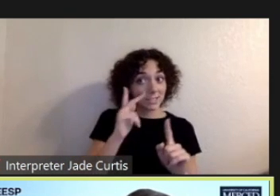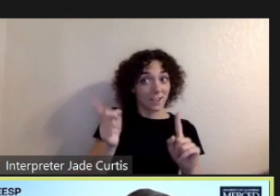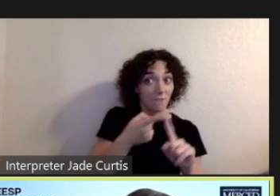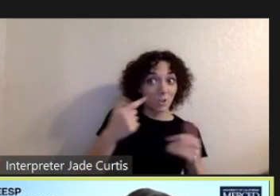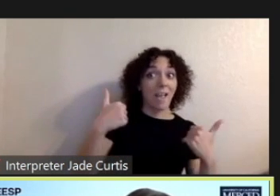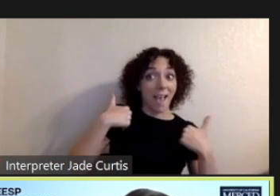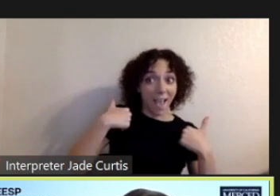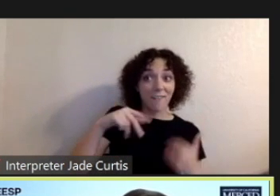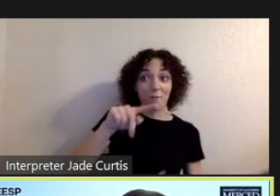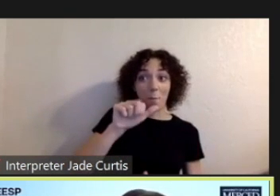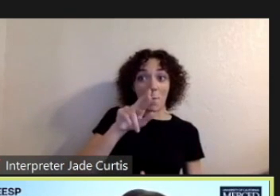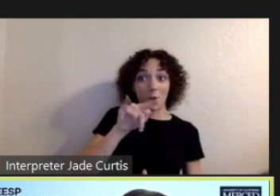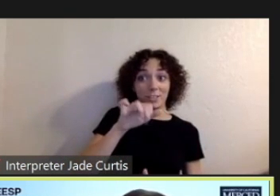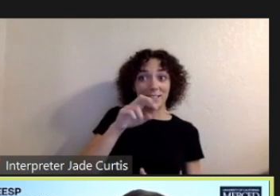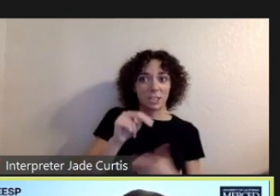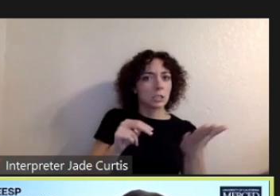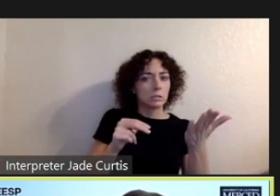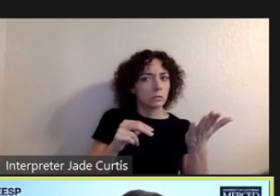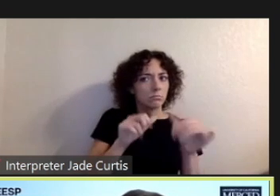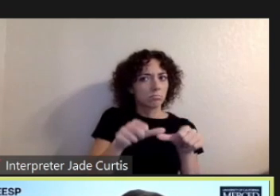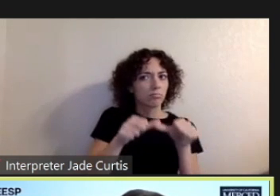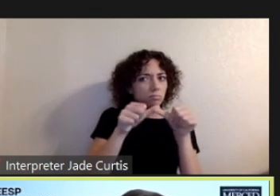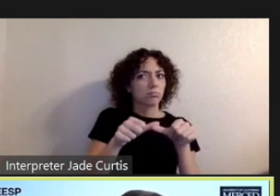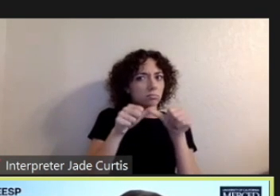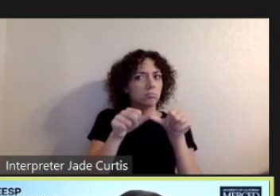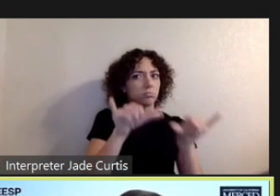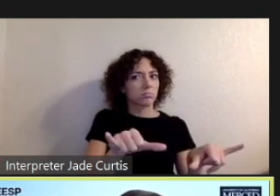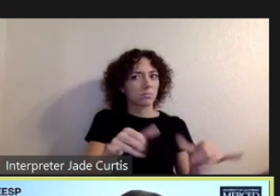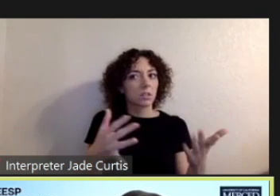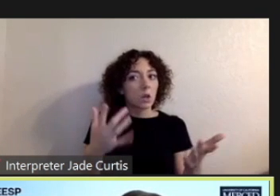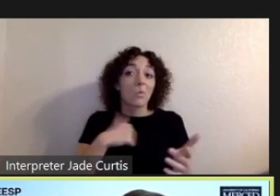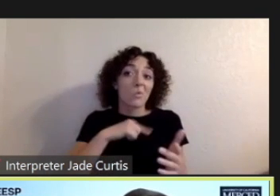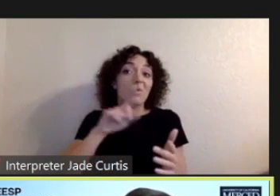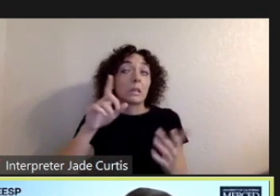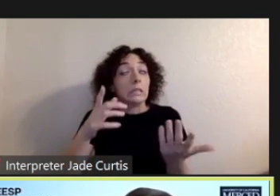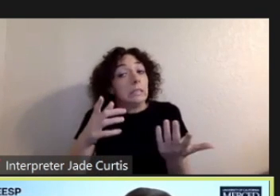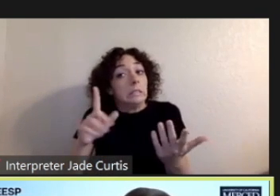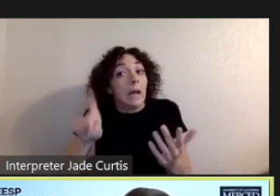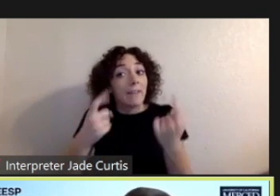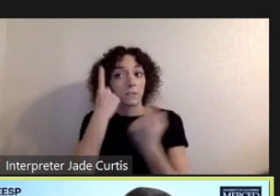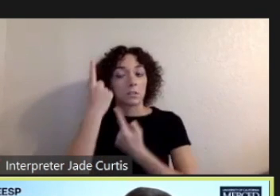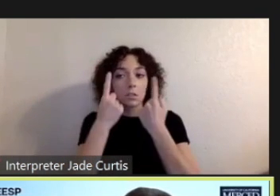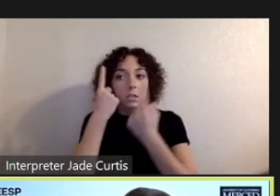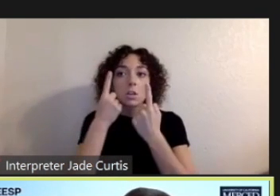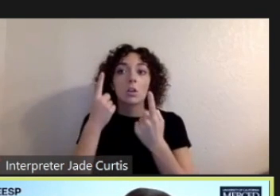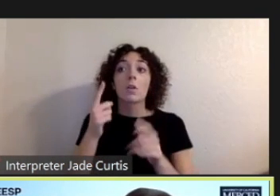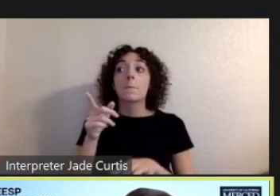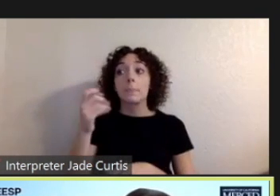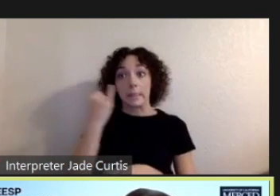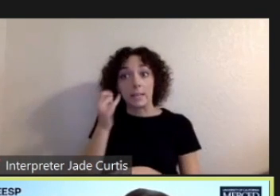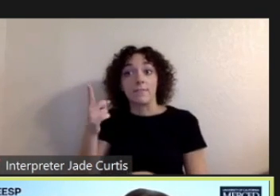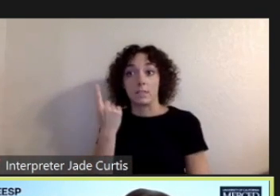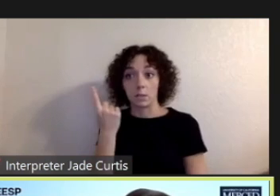partition. So this reinforces the fact that we have to take into consideration not only the fact that someone is sneezing, but